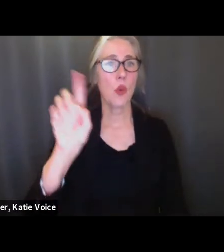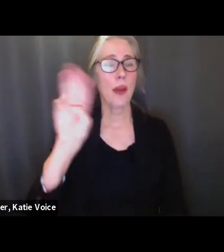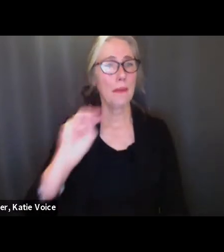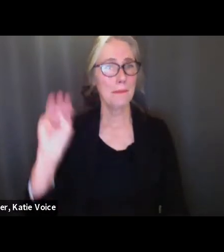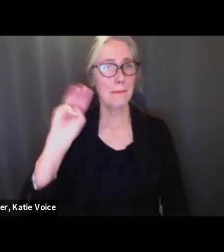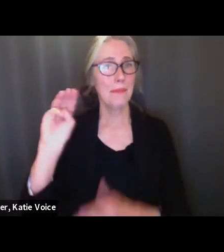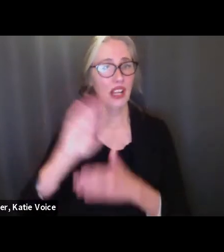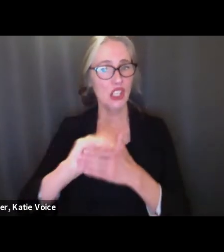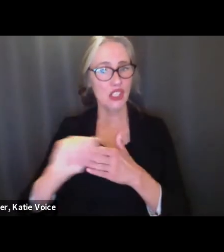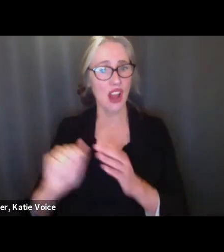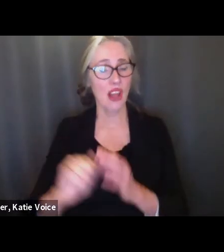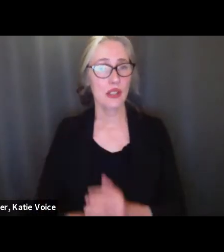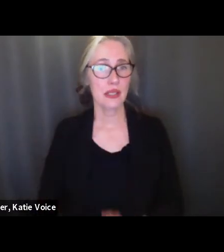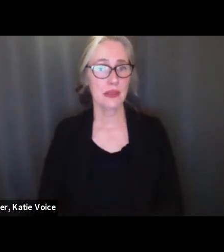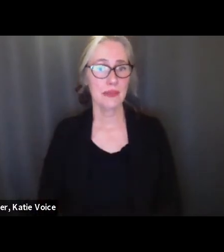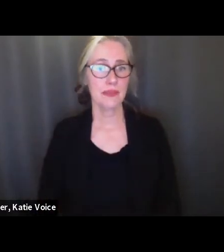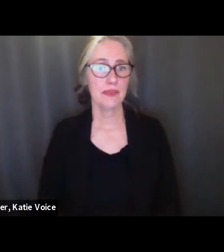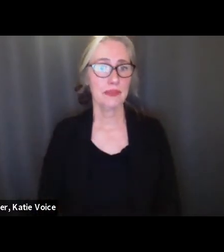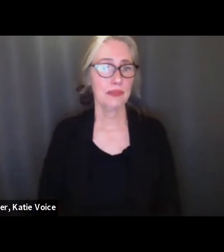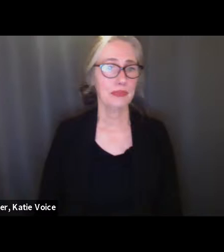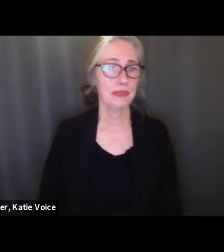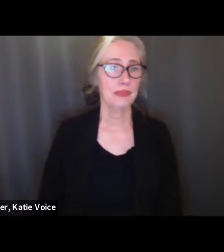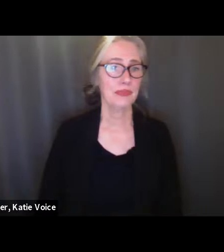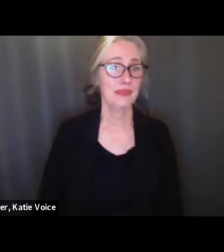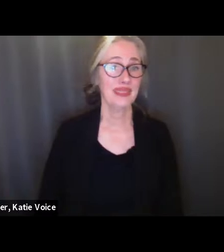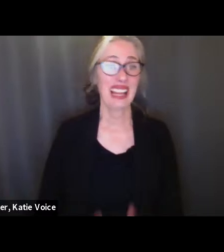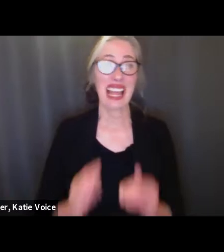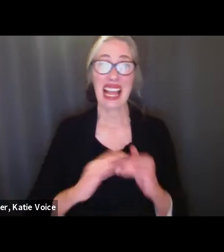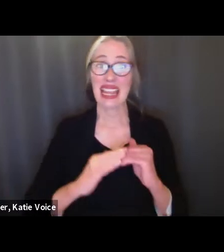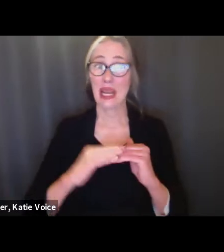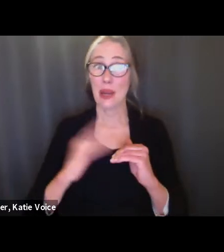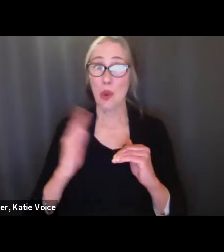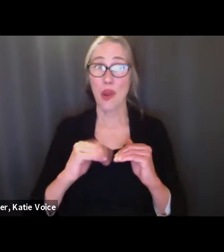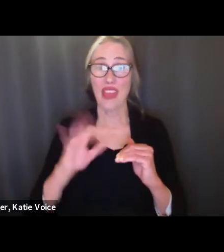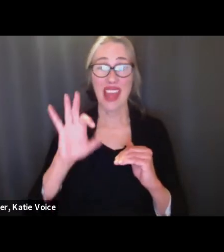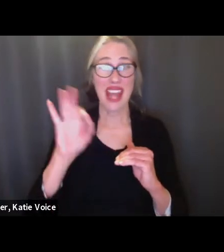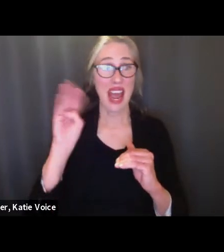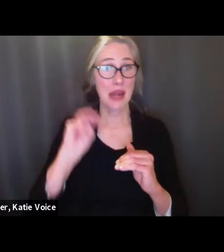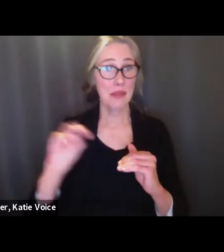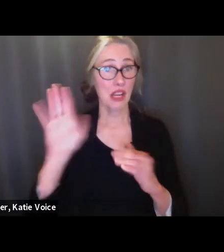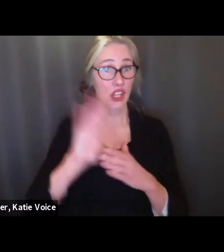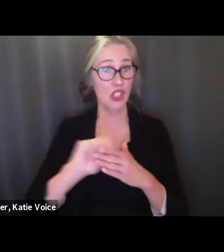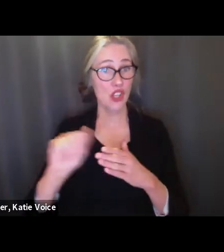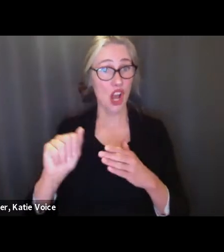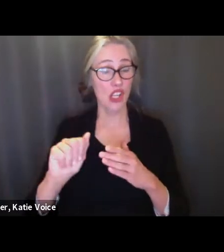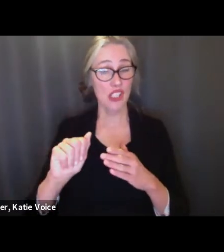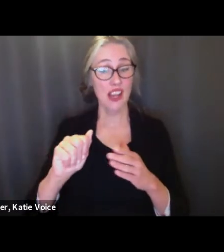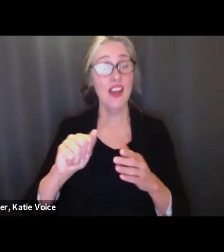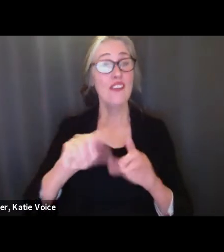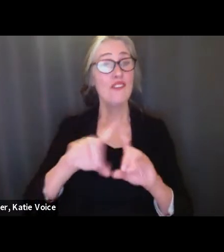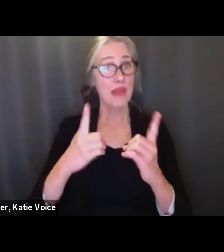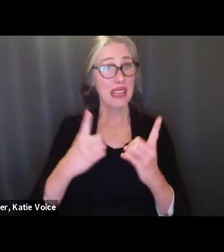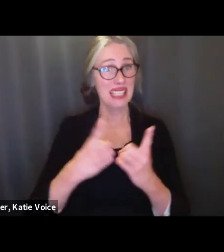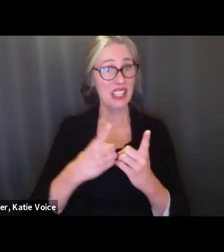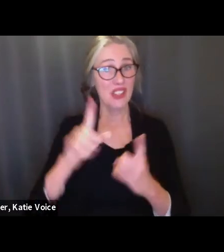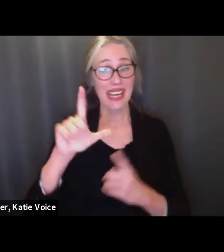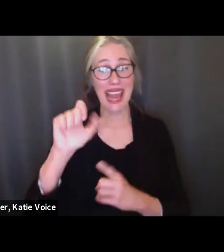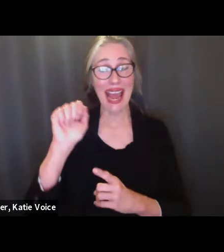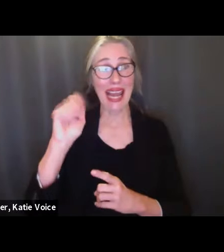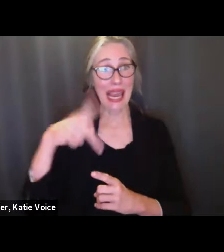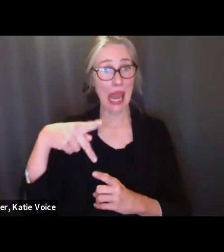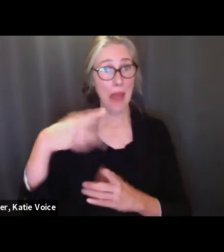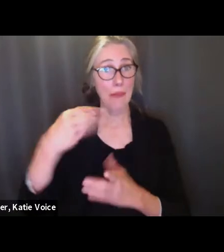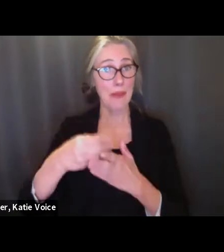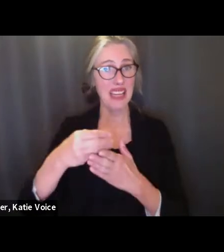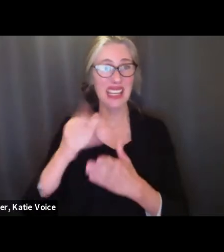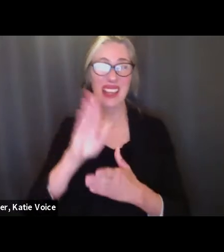that little over $9 million of our district LCAP funding, which is about 78%,